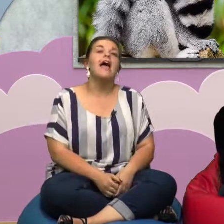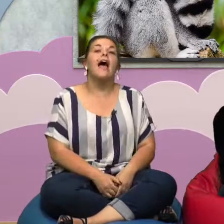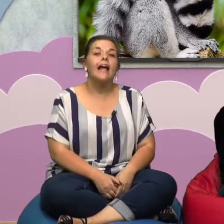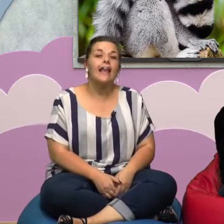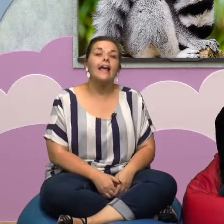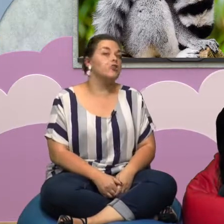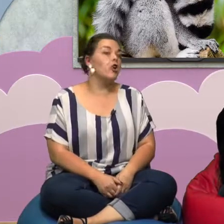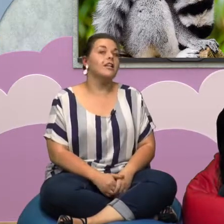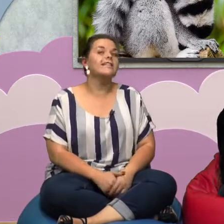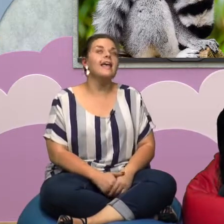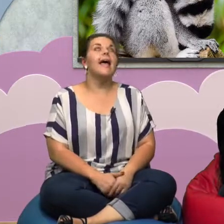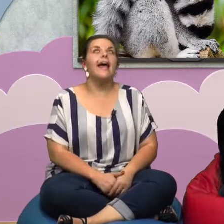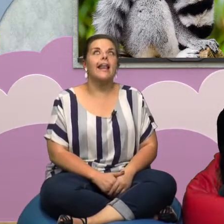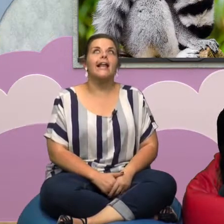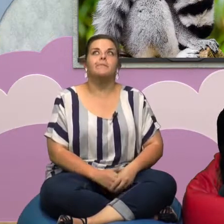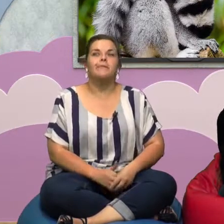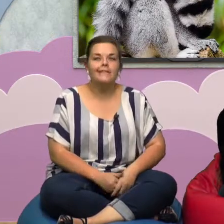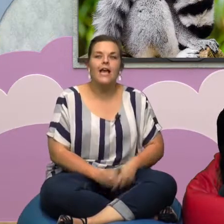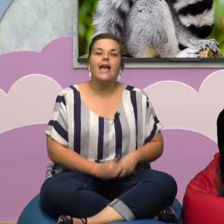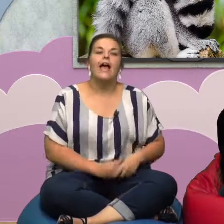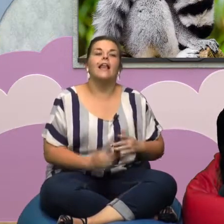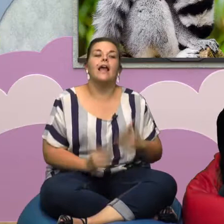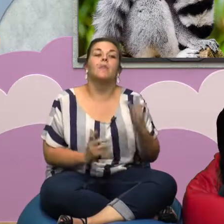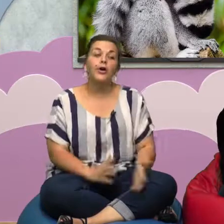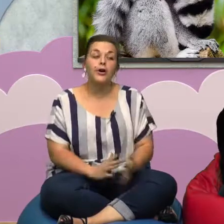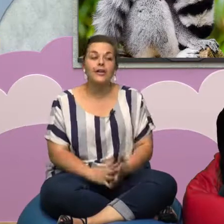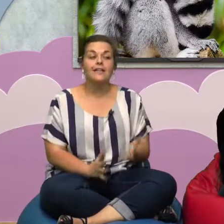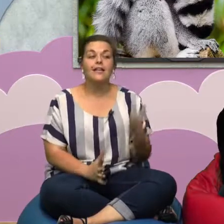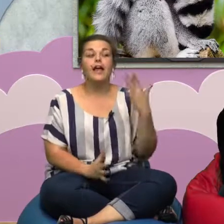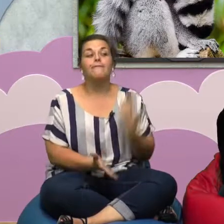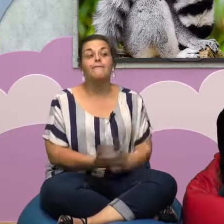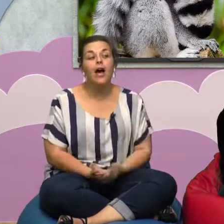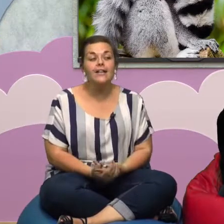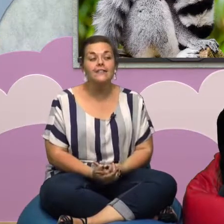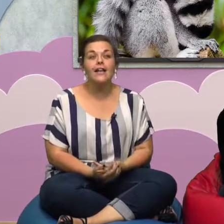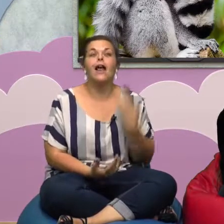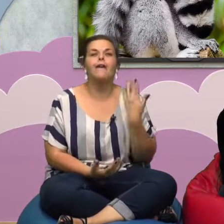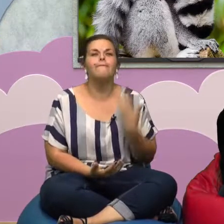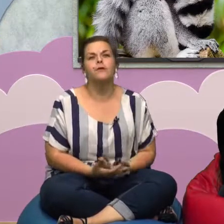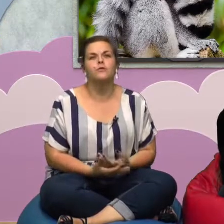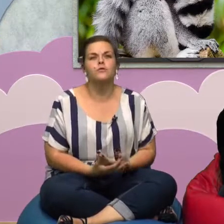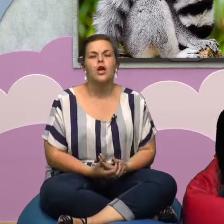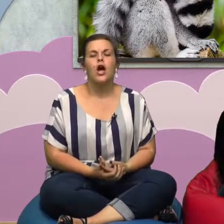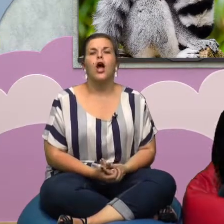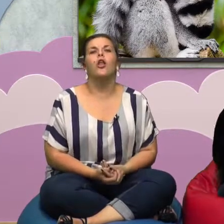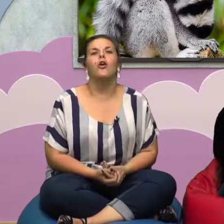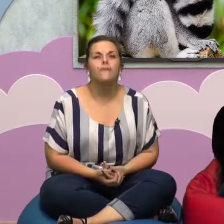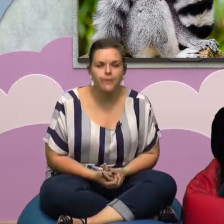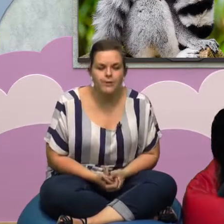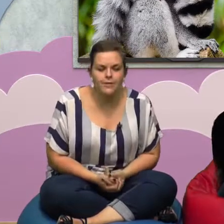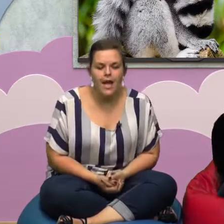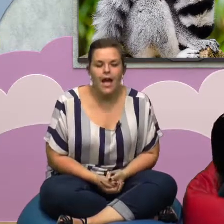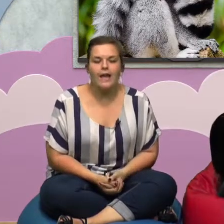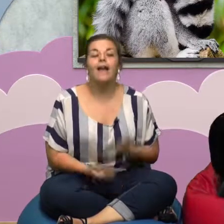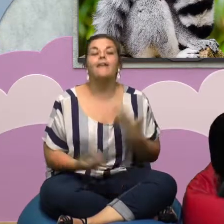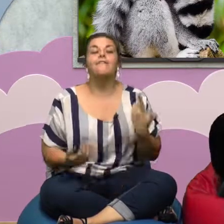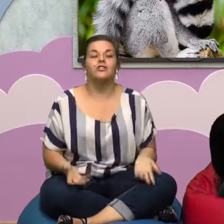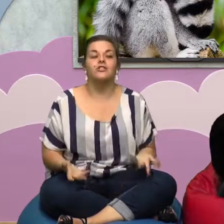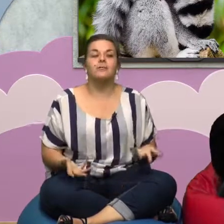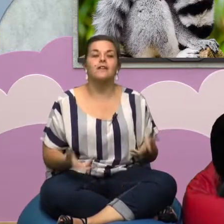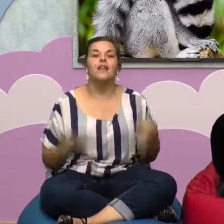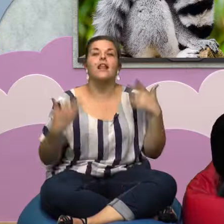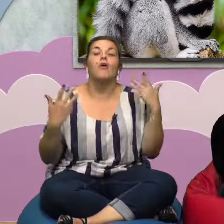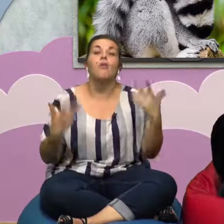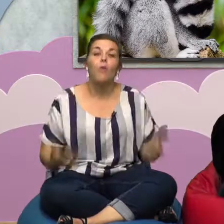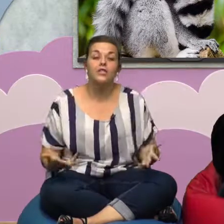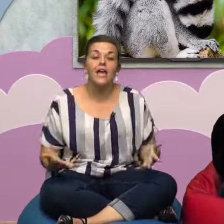cookies and I like chocolates and I like pizza and I like burgers and I like fries and I like fruits. A lot of fruits, and I like